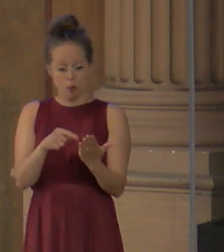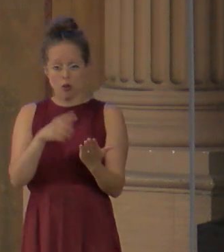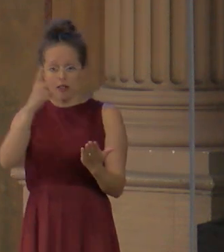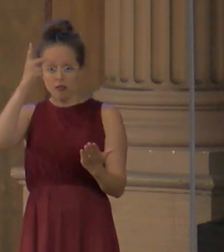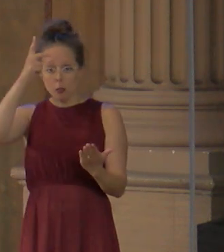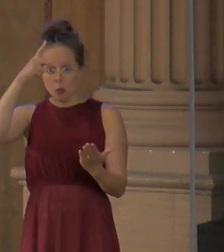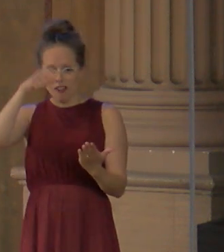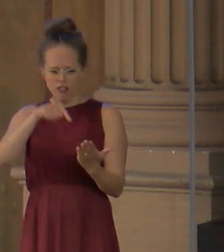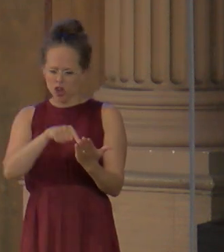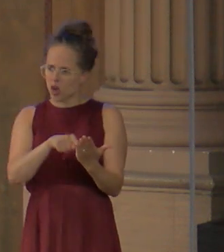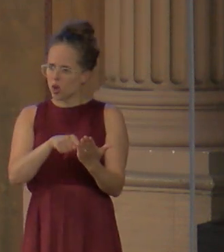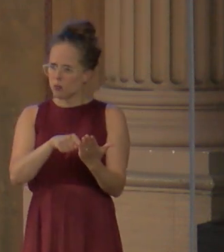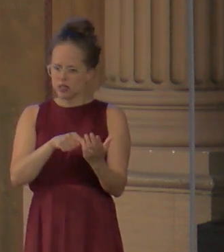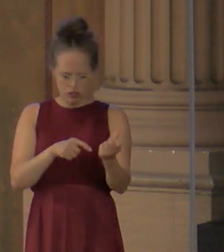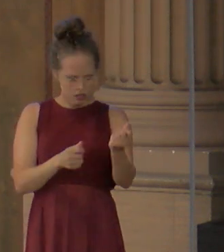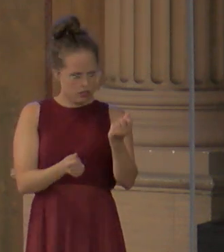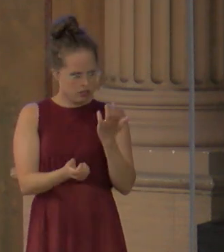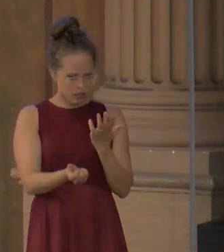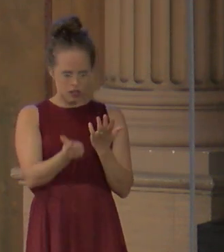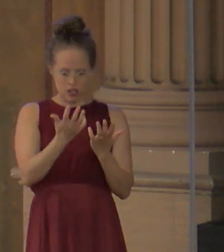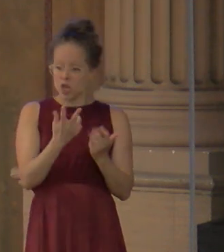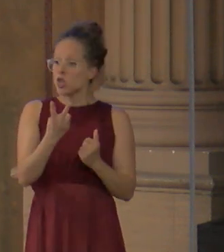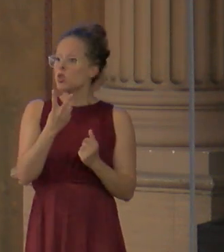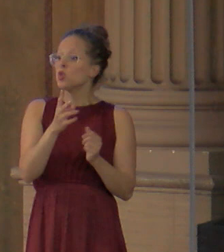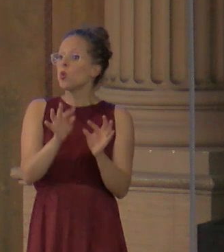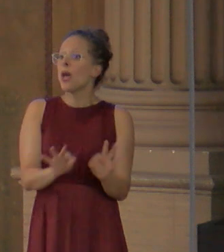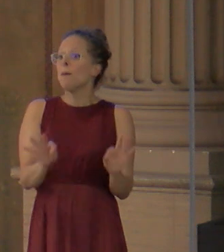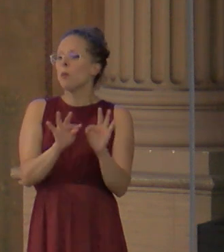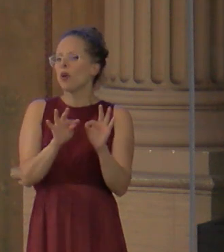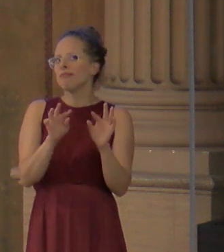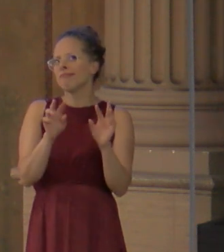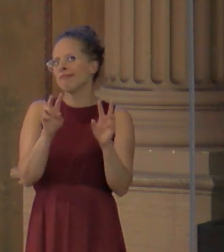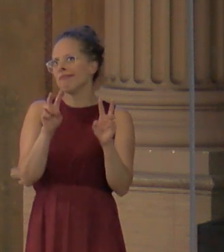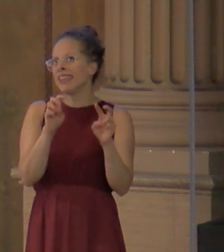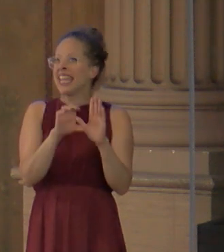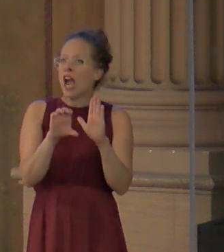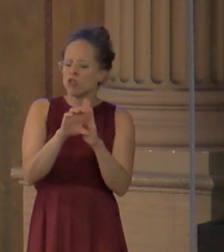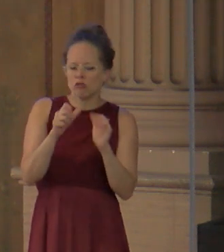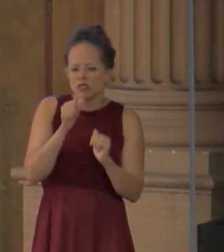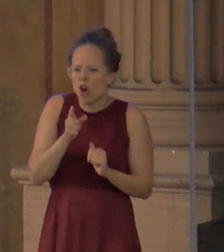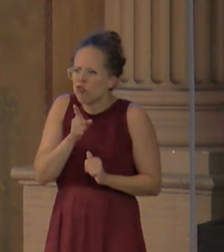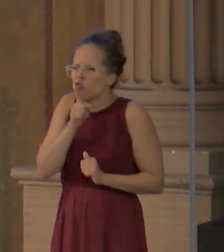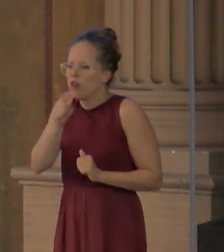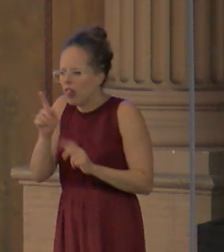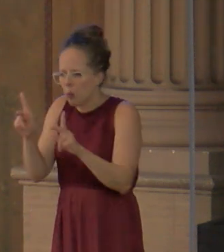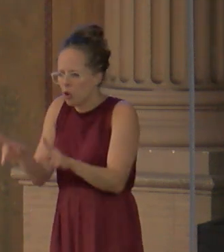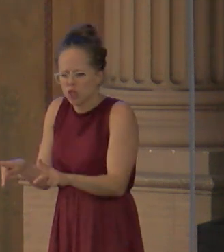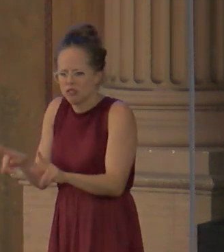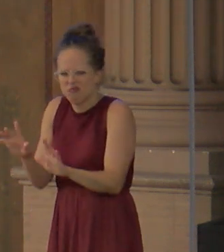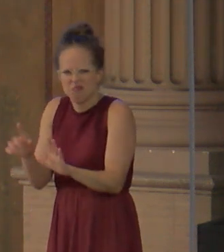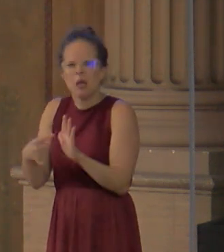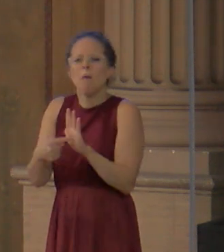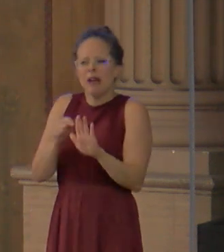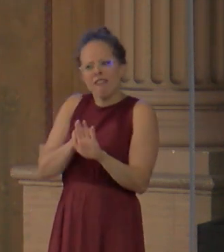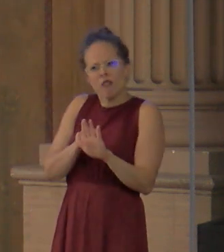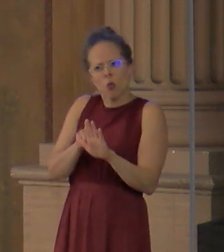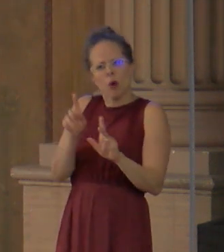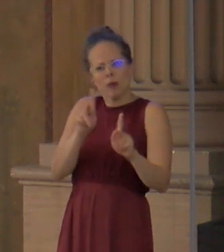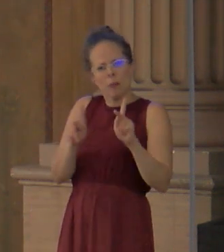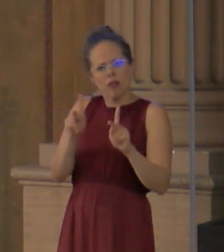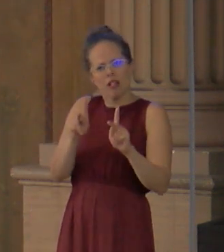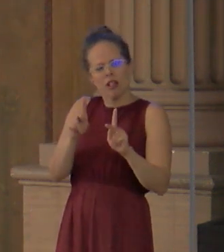presented with these two really important characters, and I call them characters because they're not real people. They're metaphorical women